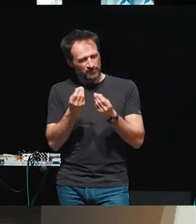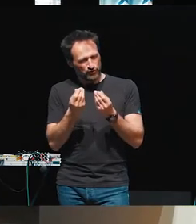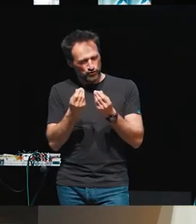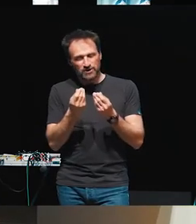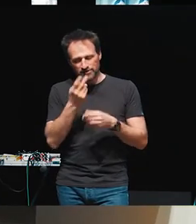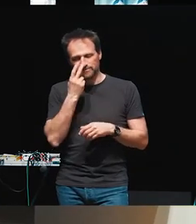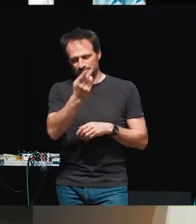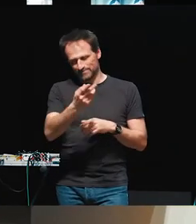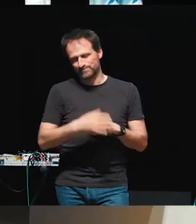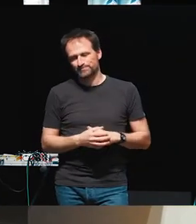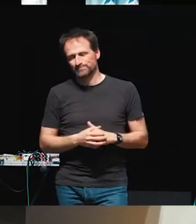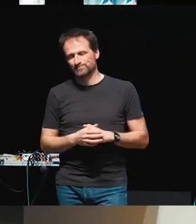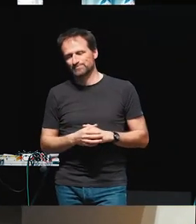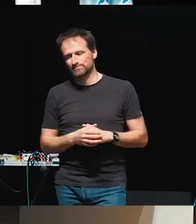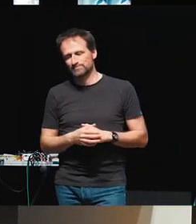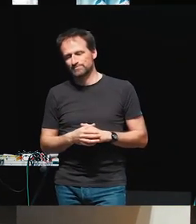So